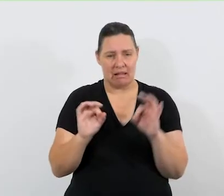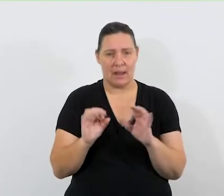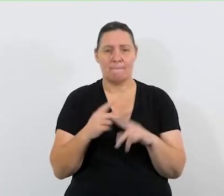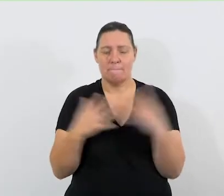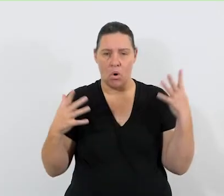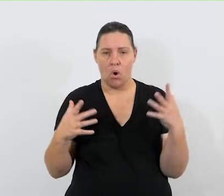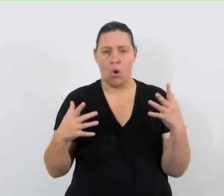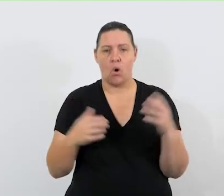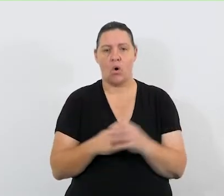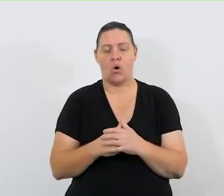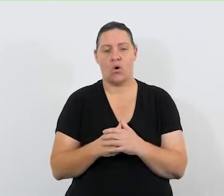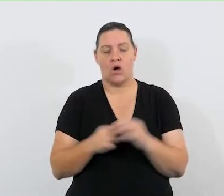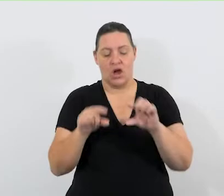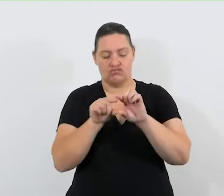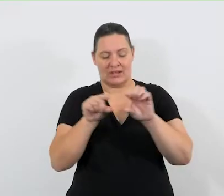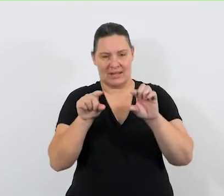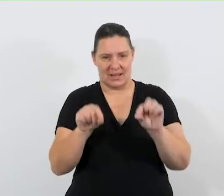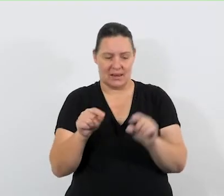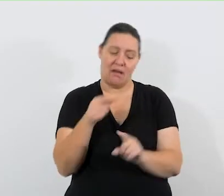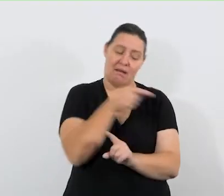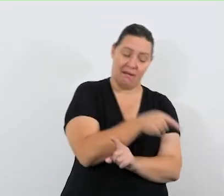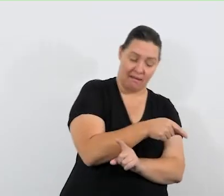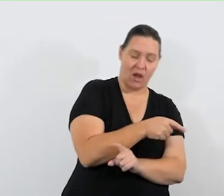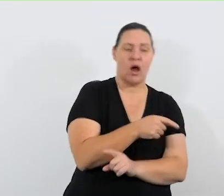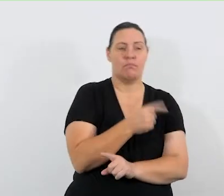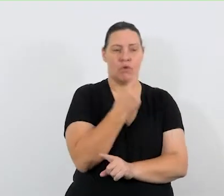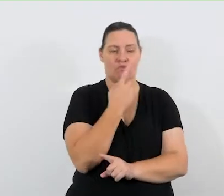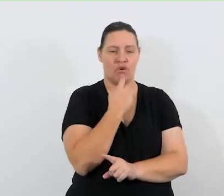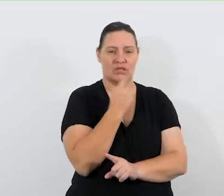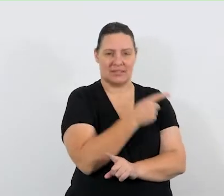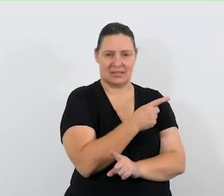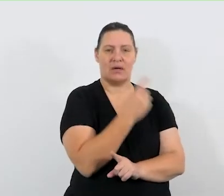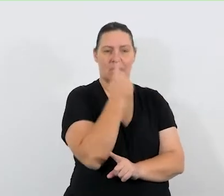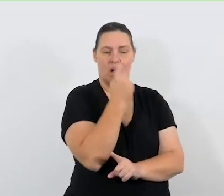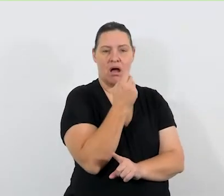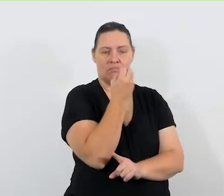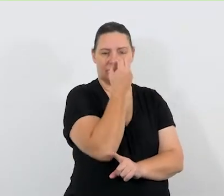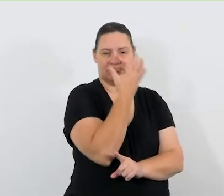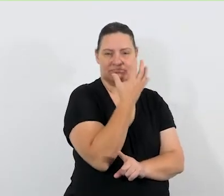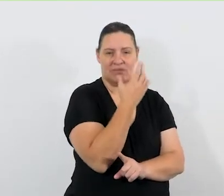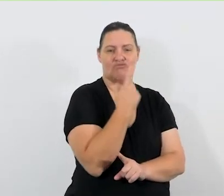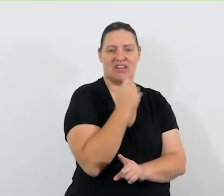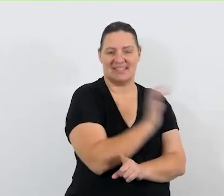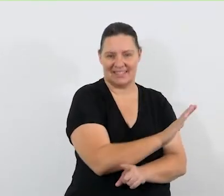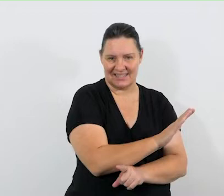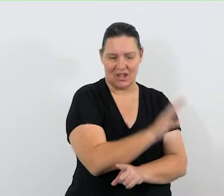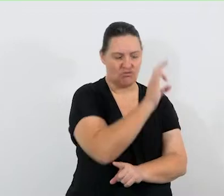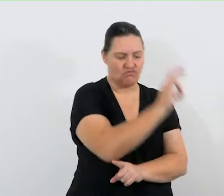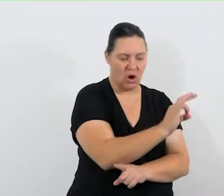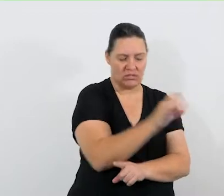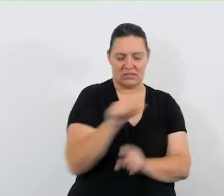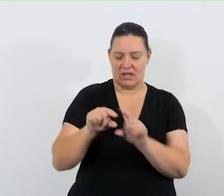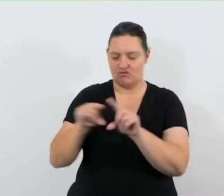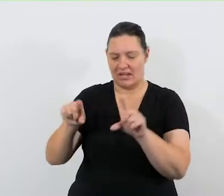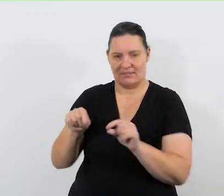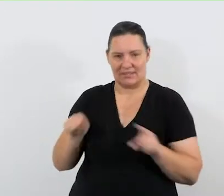cell, it's much more rectangular compared to the circular one on the rose petals. So as you can